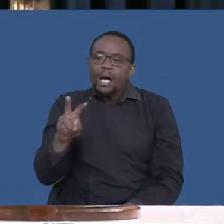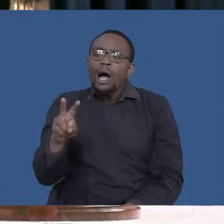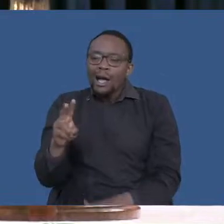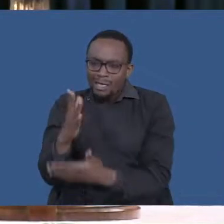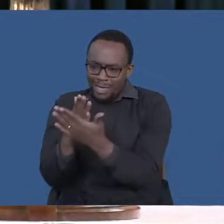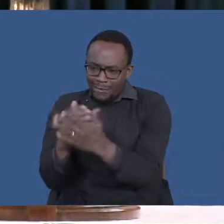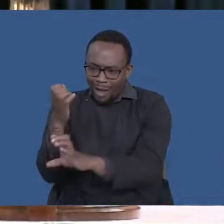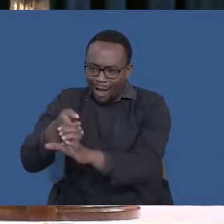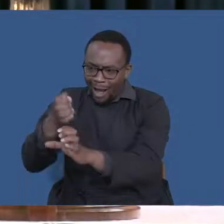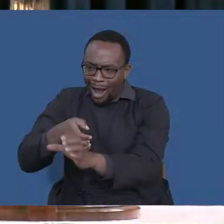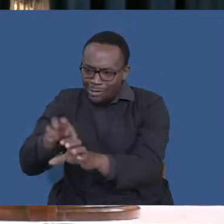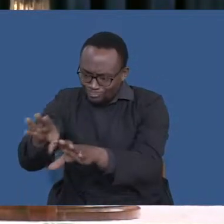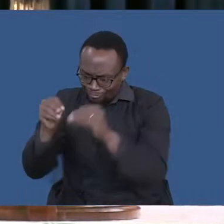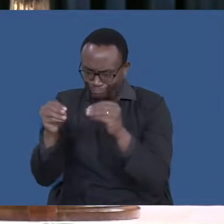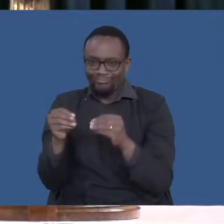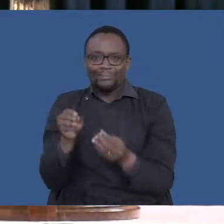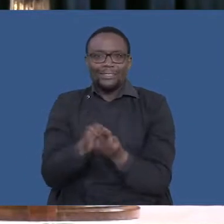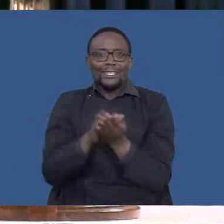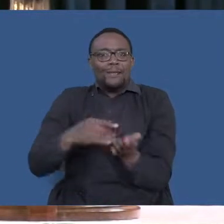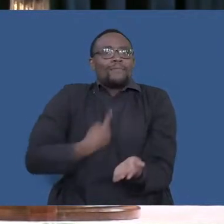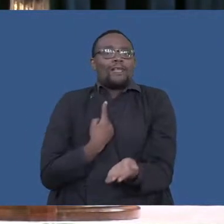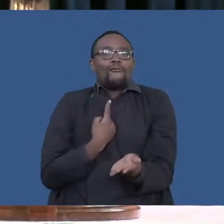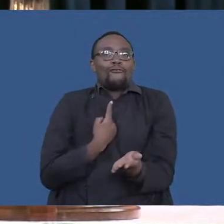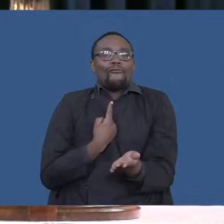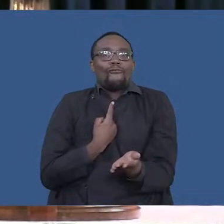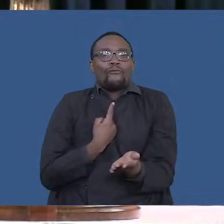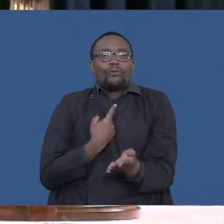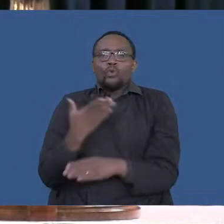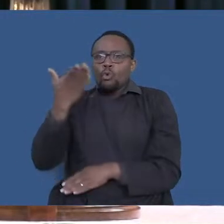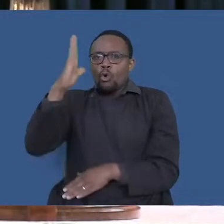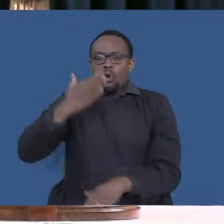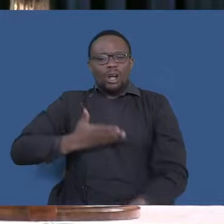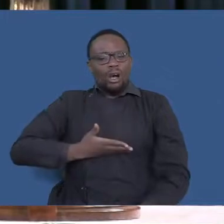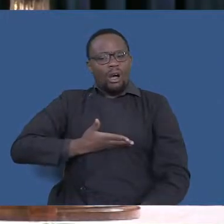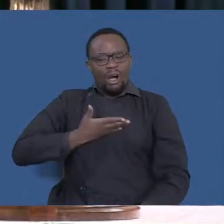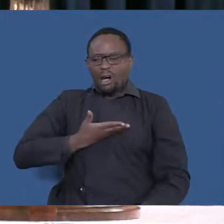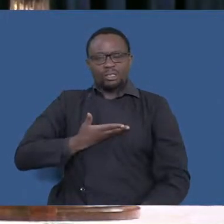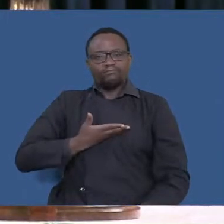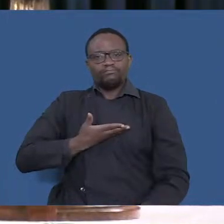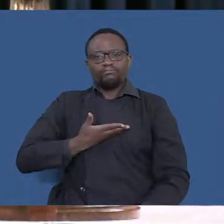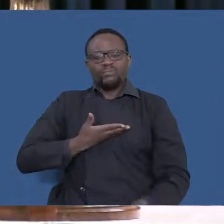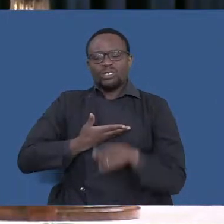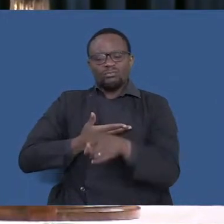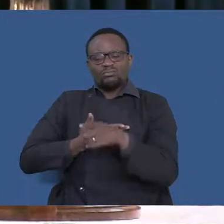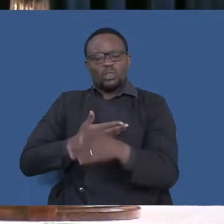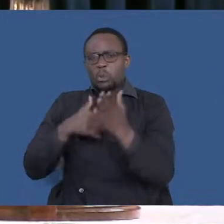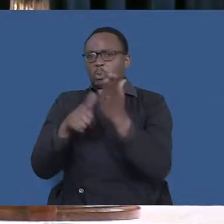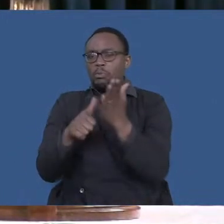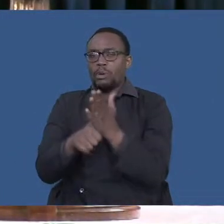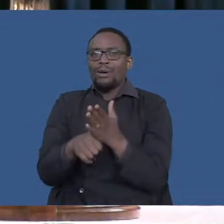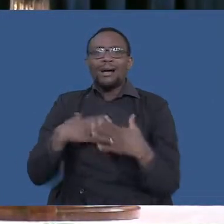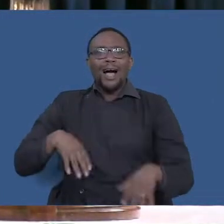things to himself. So verse 1 reveals the truth that God was upset with Israel, that Israel thought everything was right because